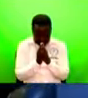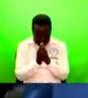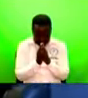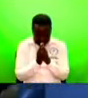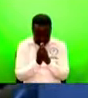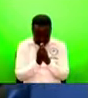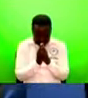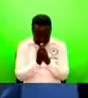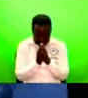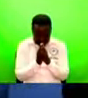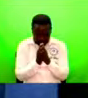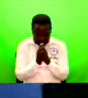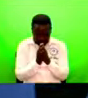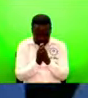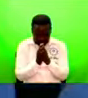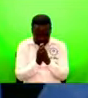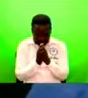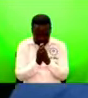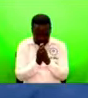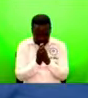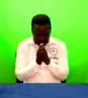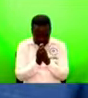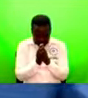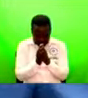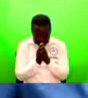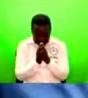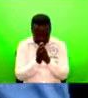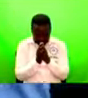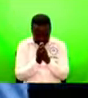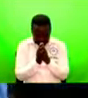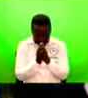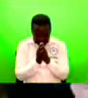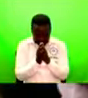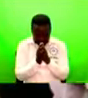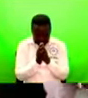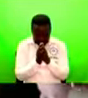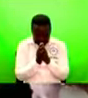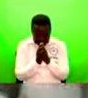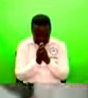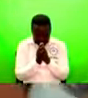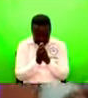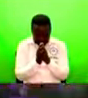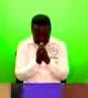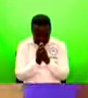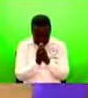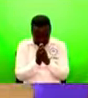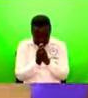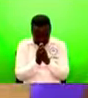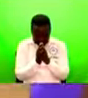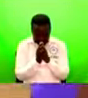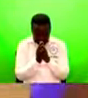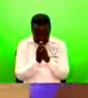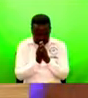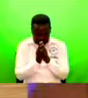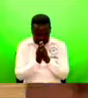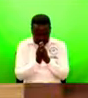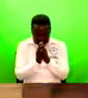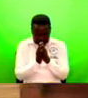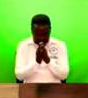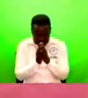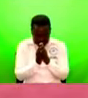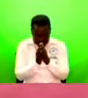during their tenure, we shall see the church march forward in the way as never before. Shall we pray? Let's pray for every one of